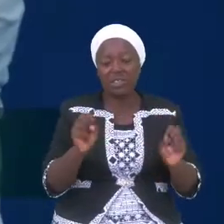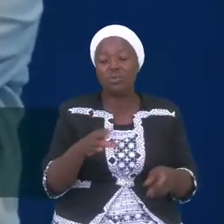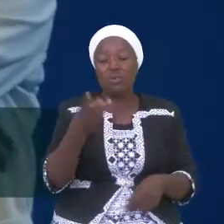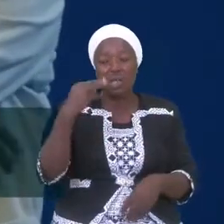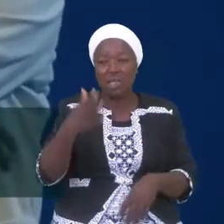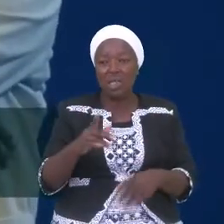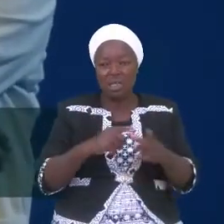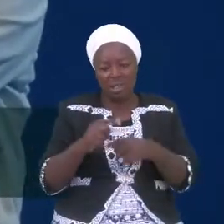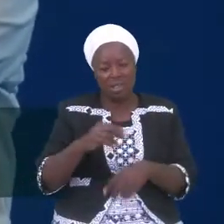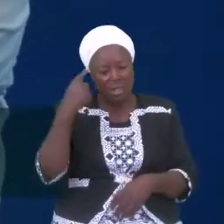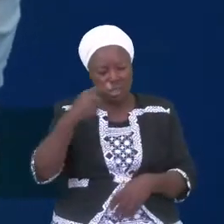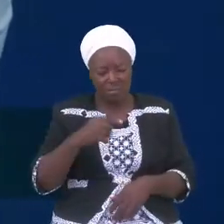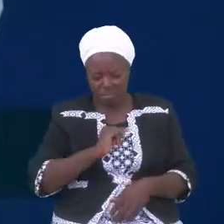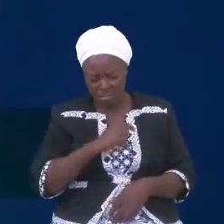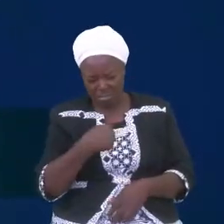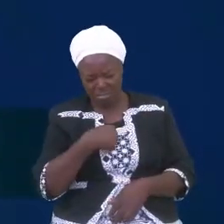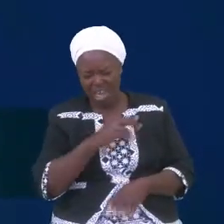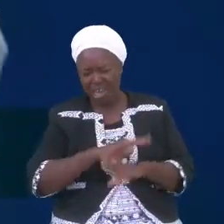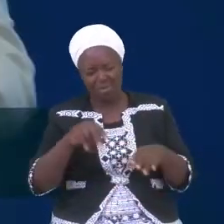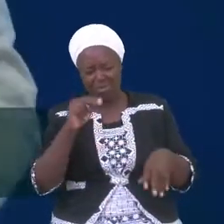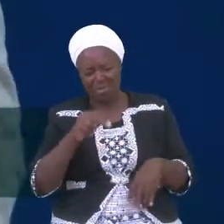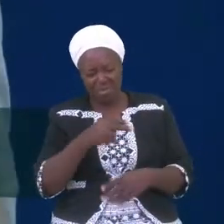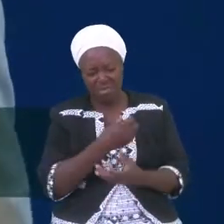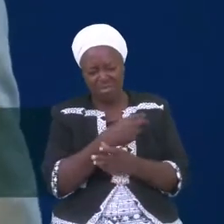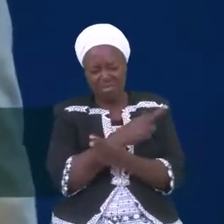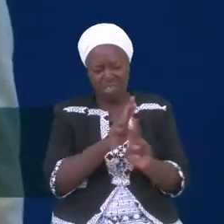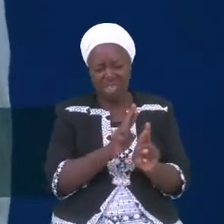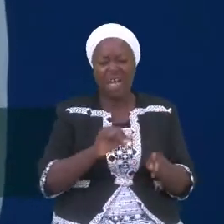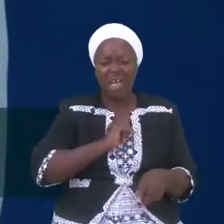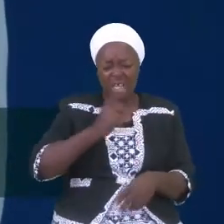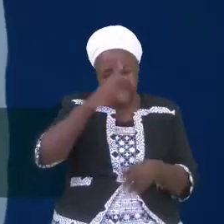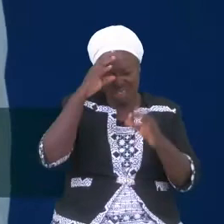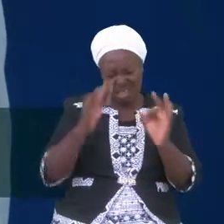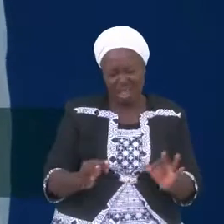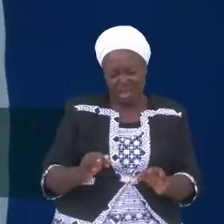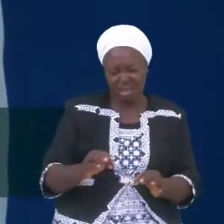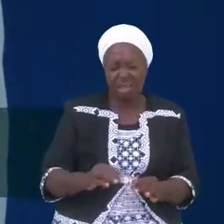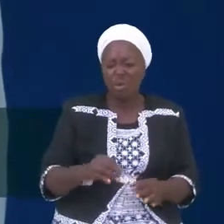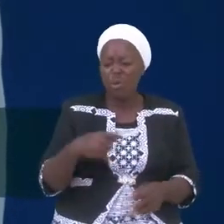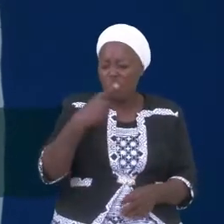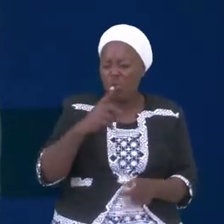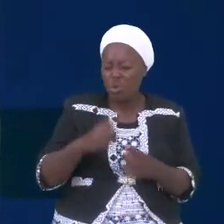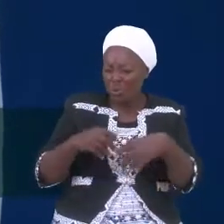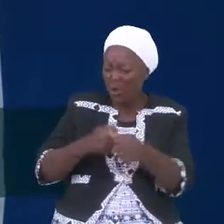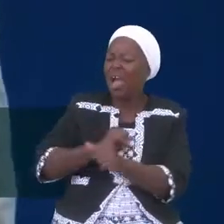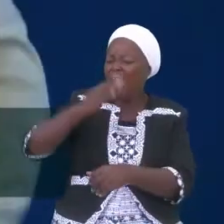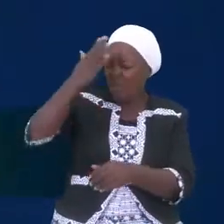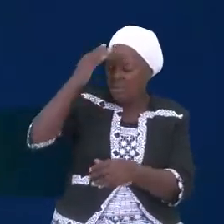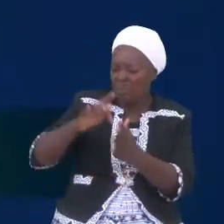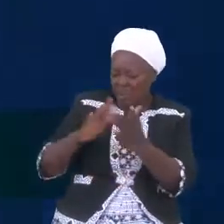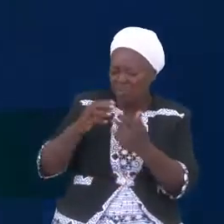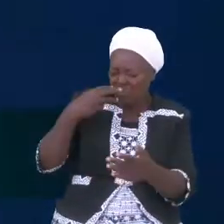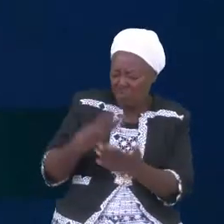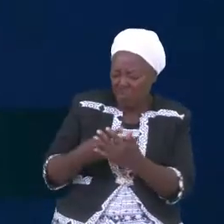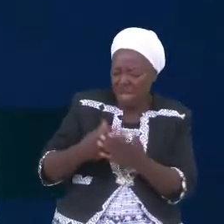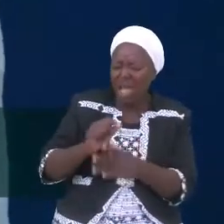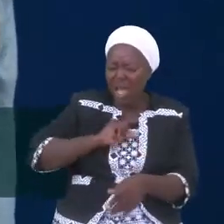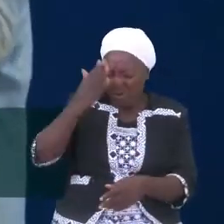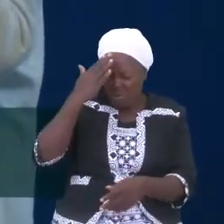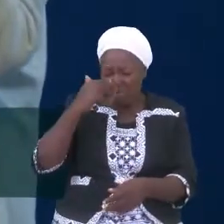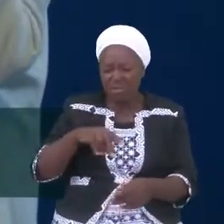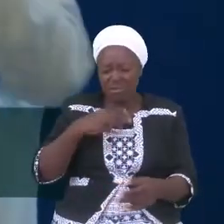think, I don't need repentance. I can recite for you Psalm 119. And they thought